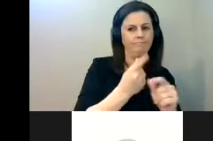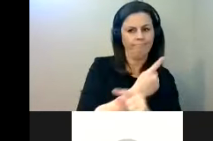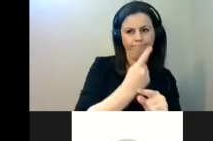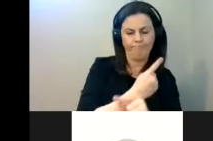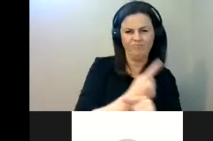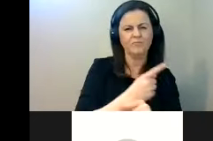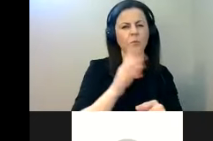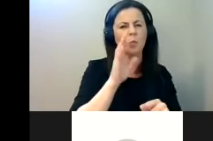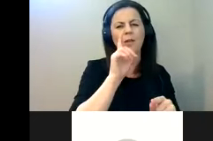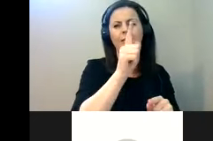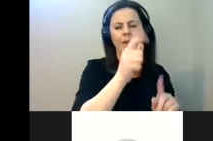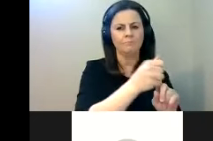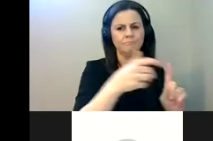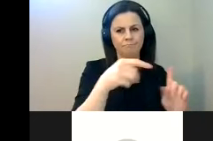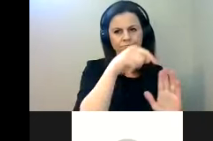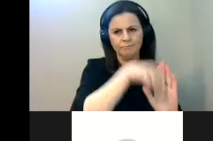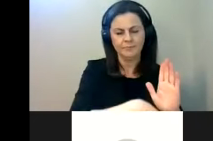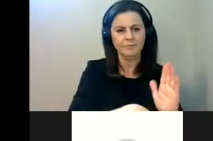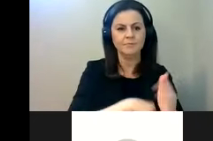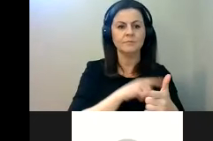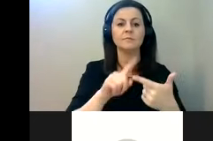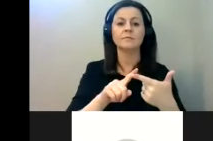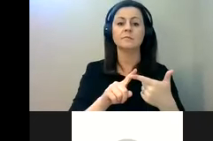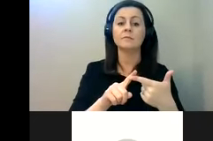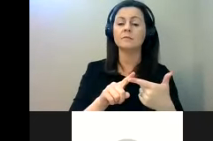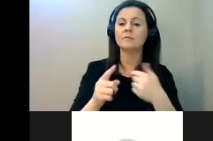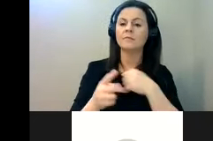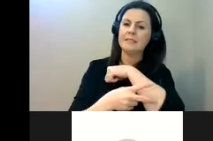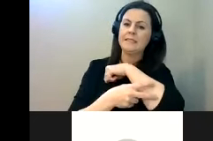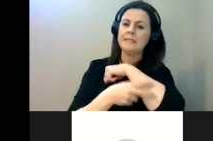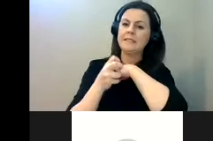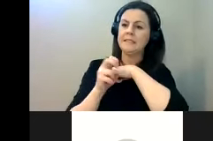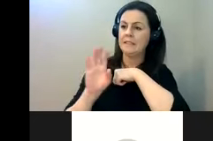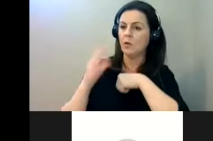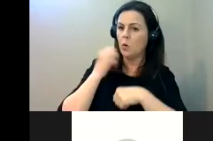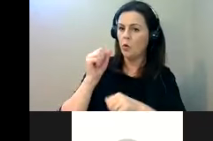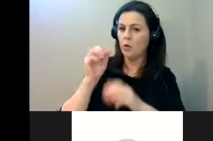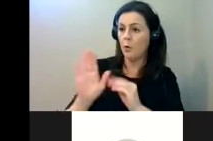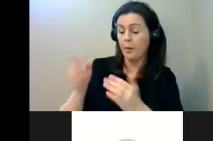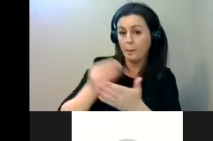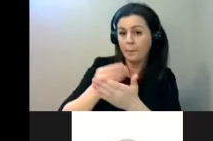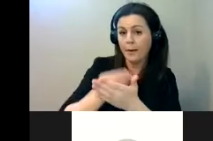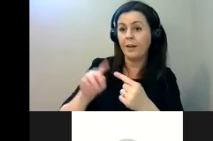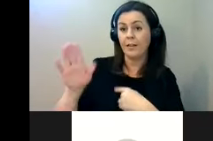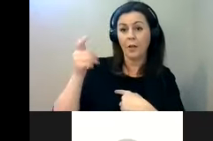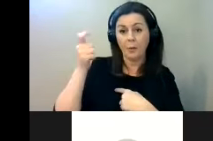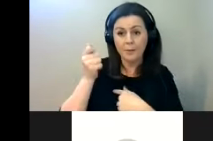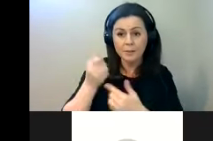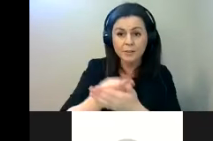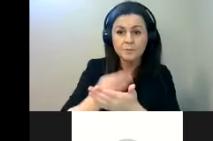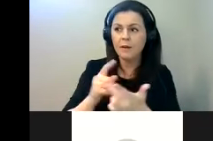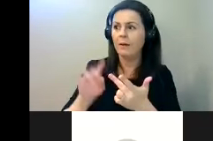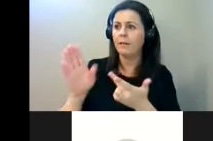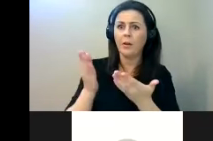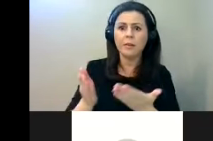in a little bit. Stealing of an older adult's money, pension checks, possessions,